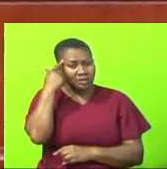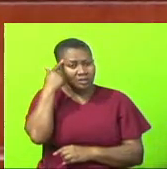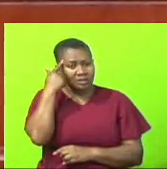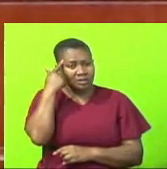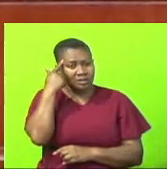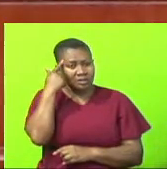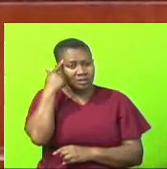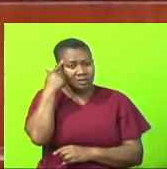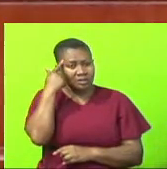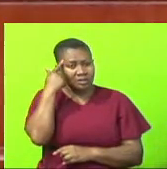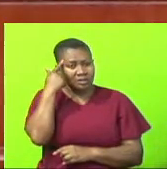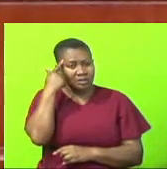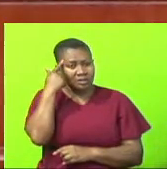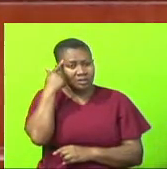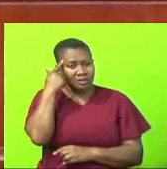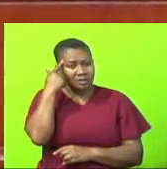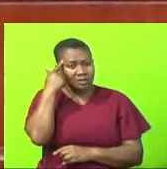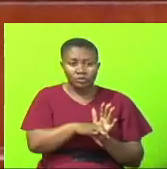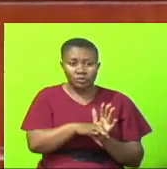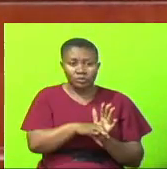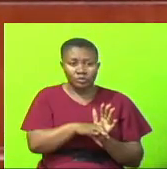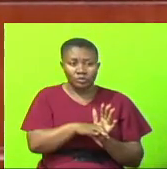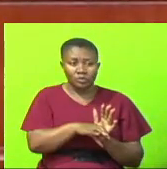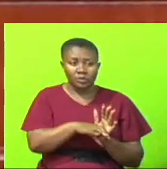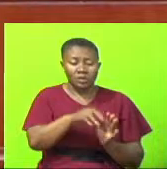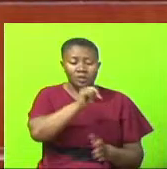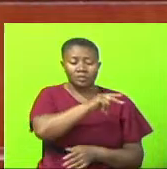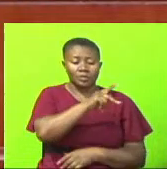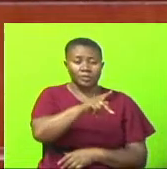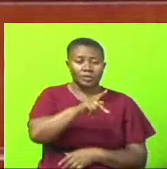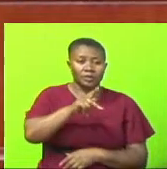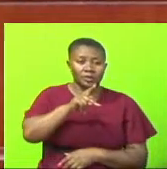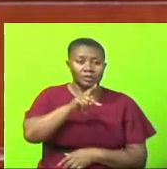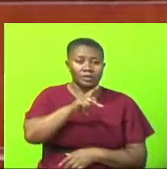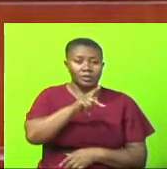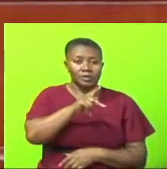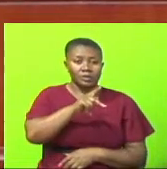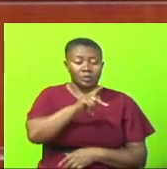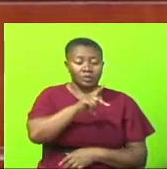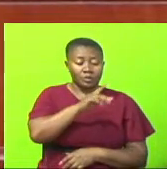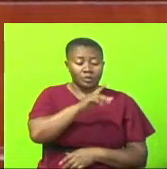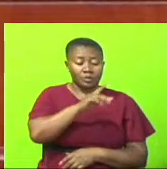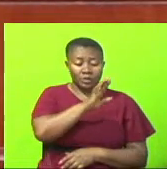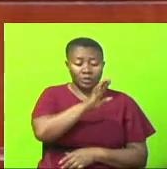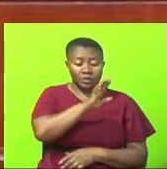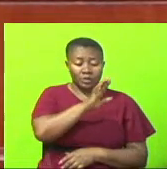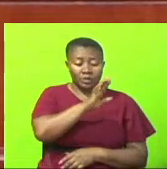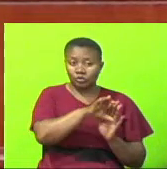that of the MPP party Constitution, you seem to have